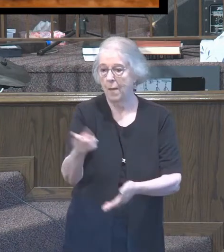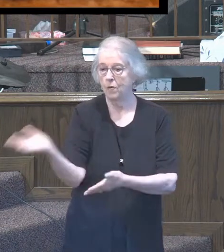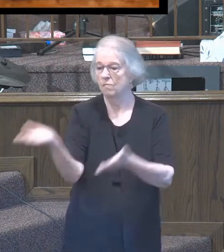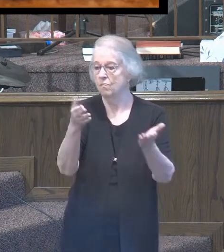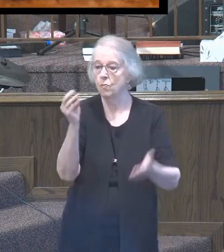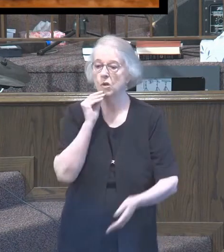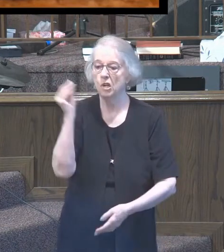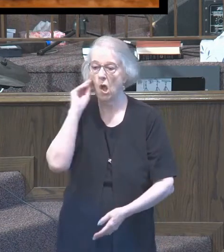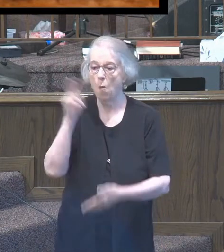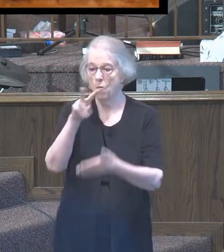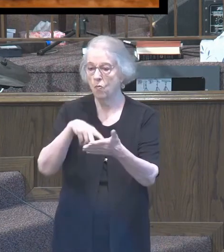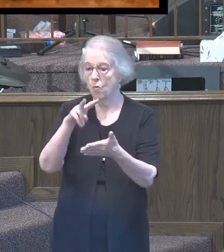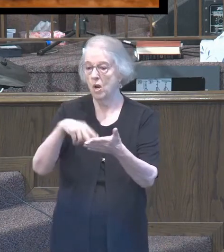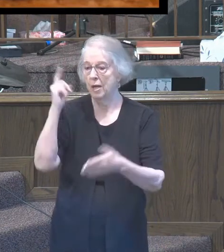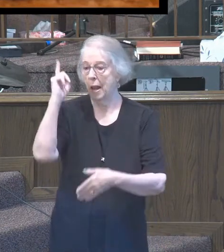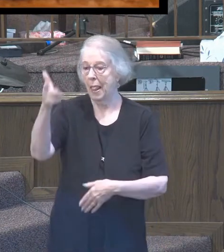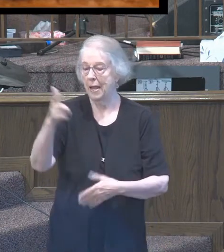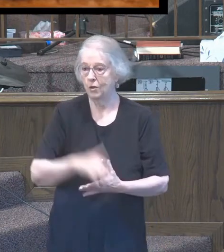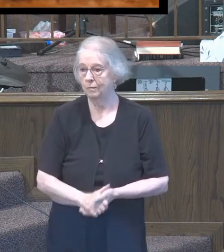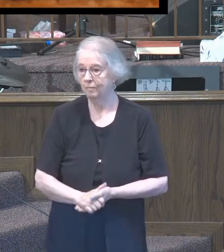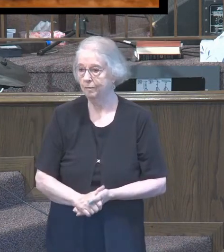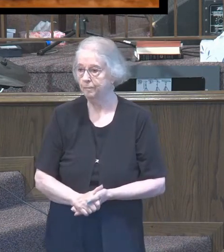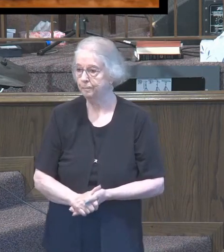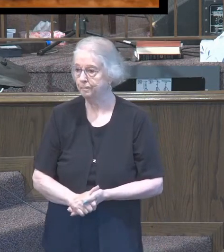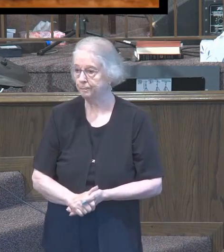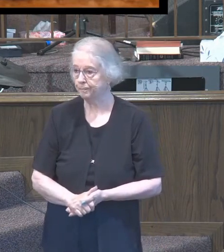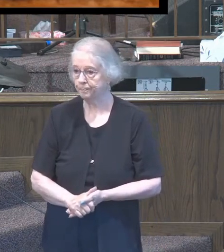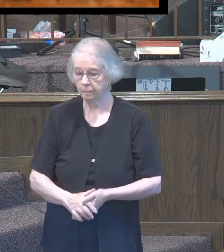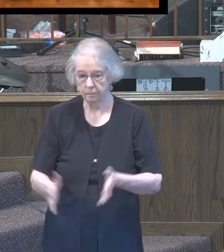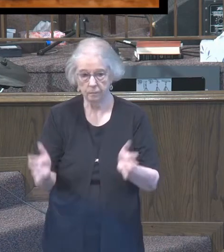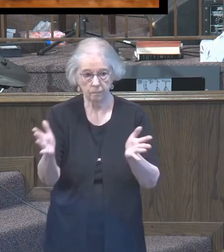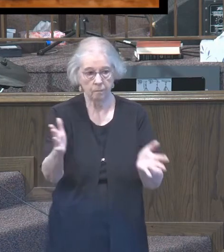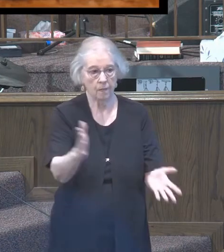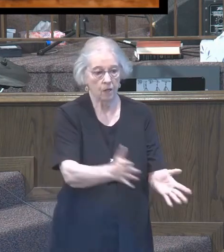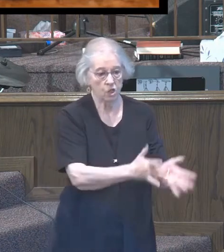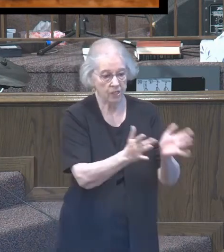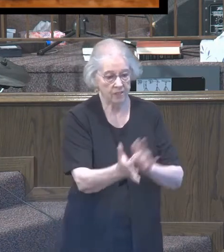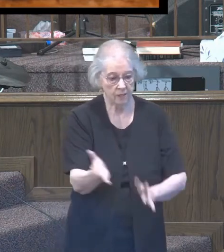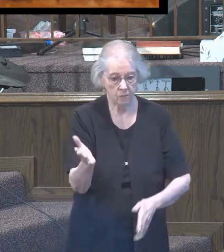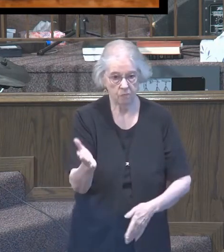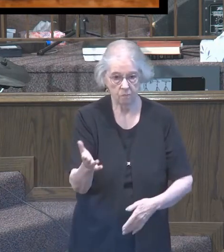in this semester. Or Jesus would say, everything we're going to learn